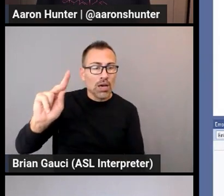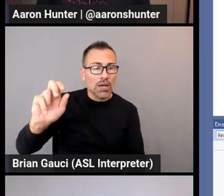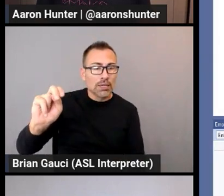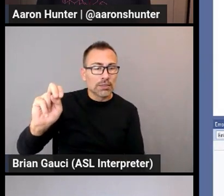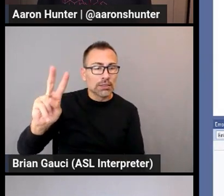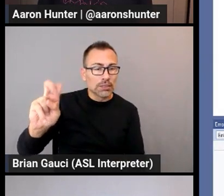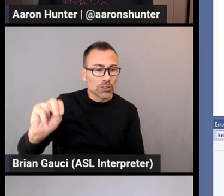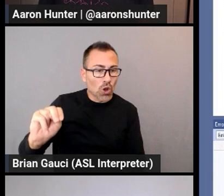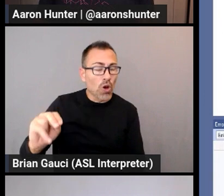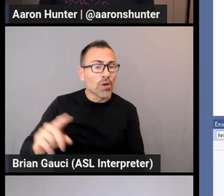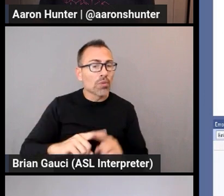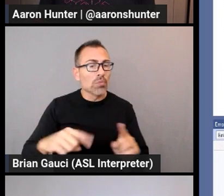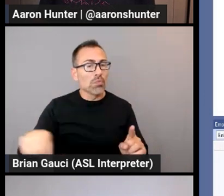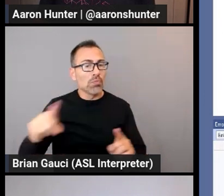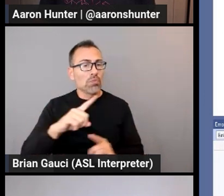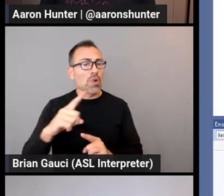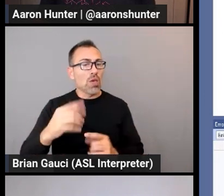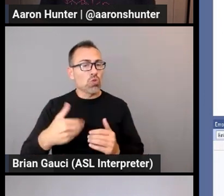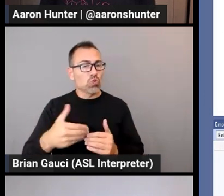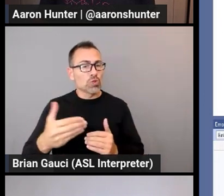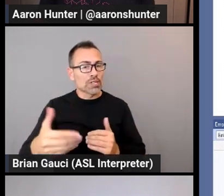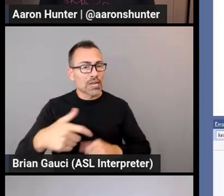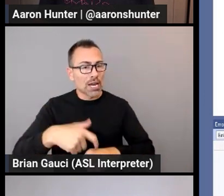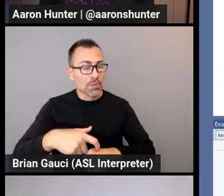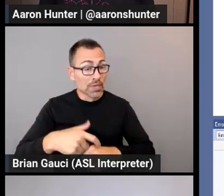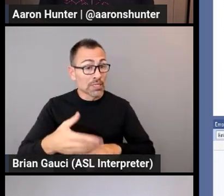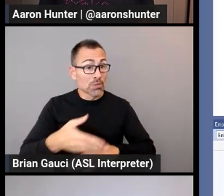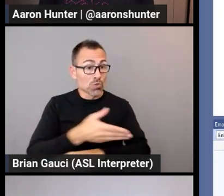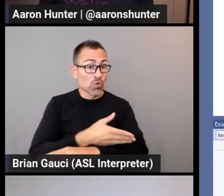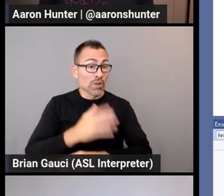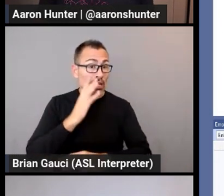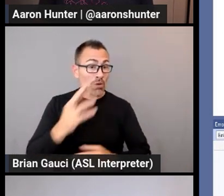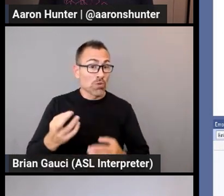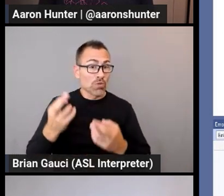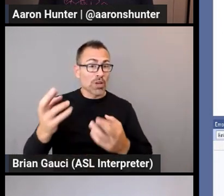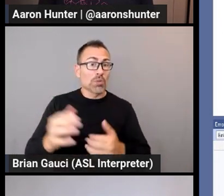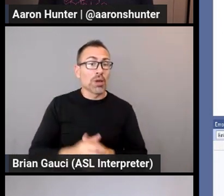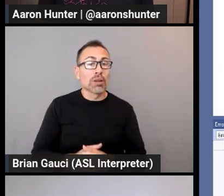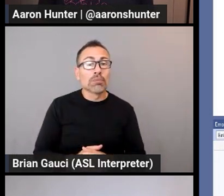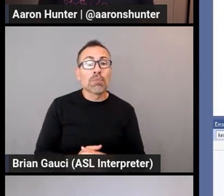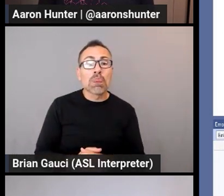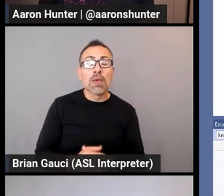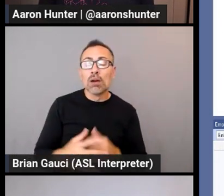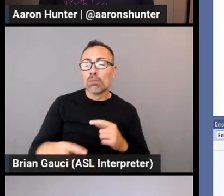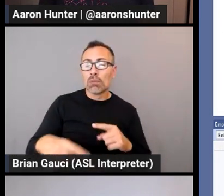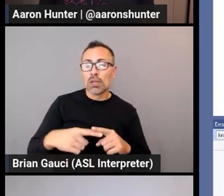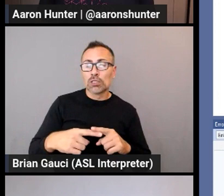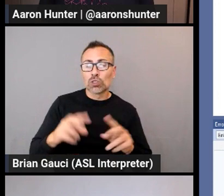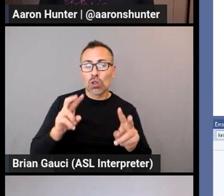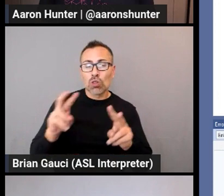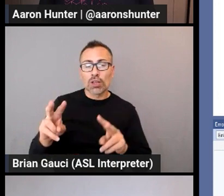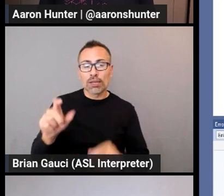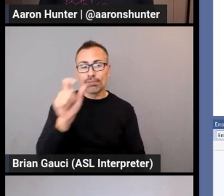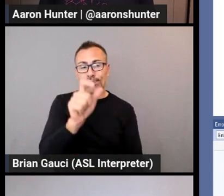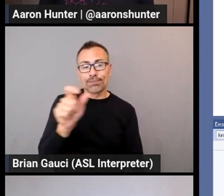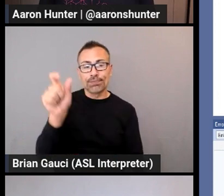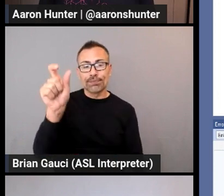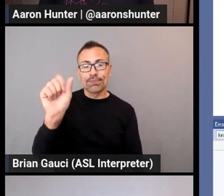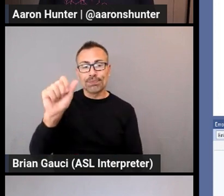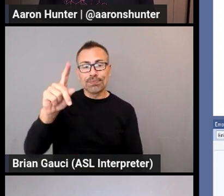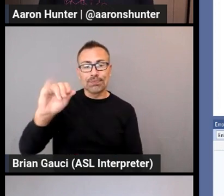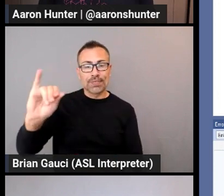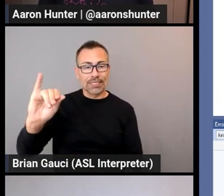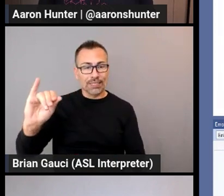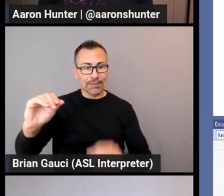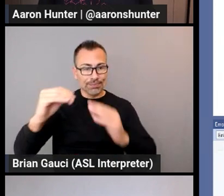over time, it gives you recommendations. And sort of the similar thing for APIs as well, kind of get the same level of information. So these